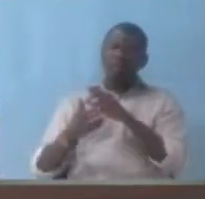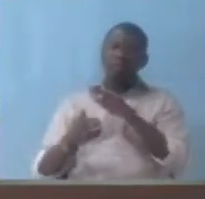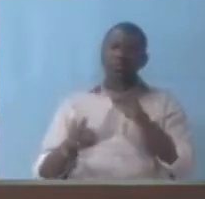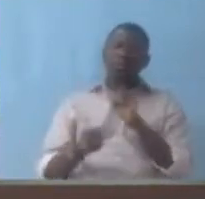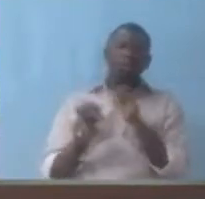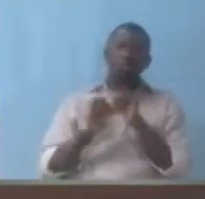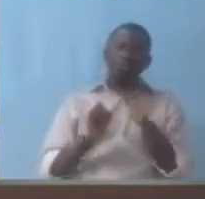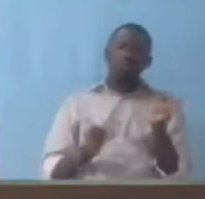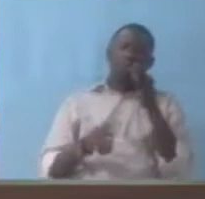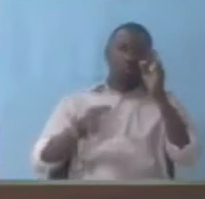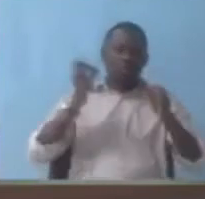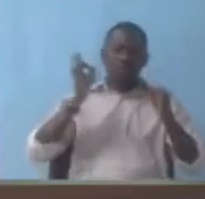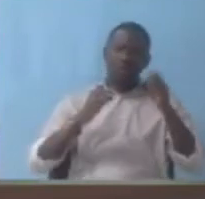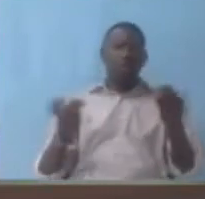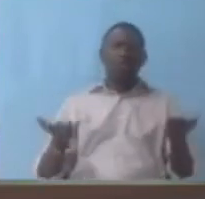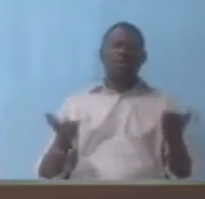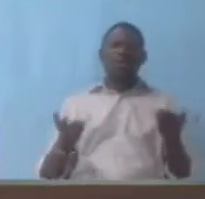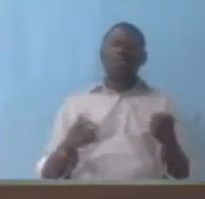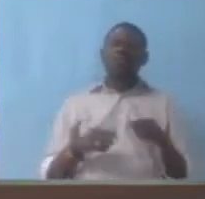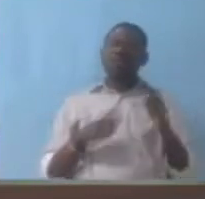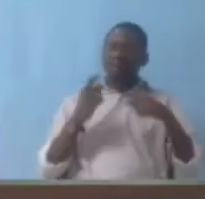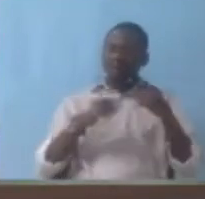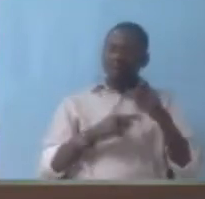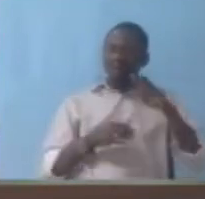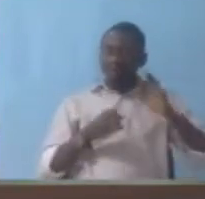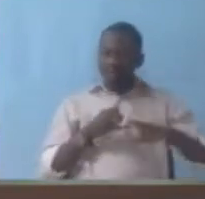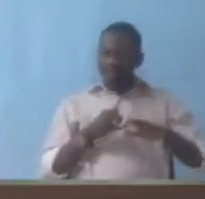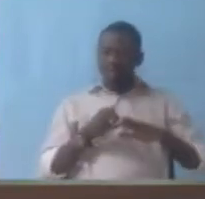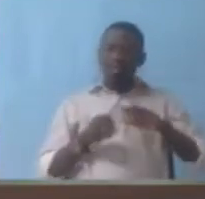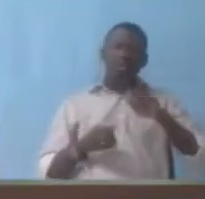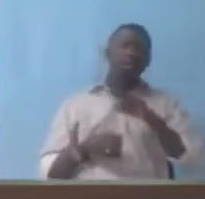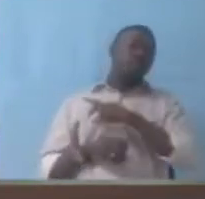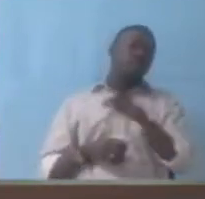managing directors would be released. And